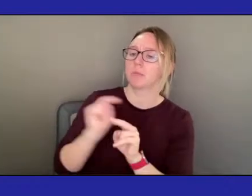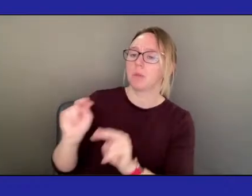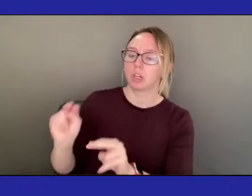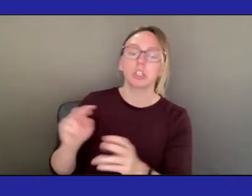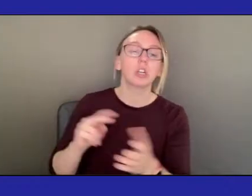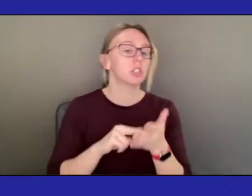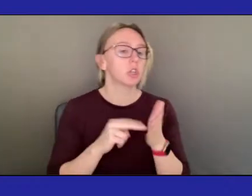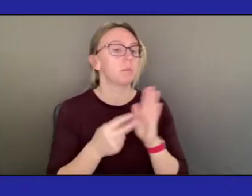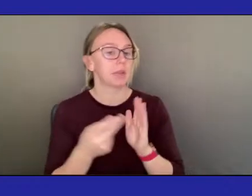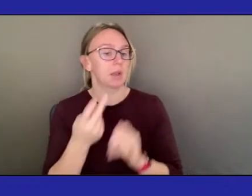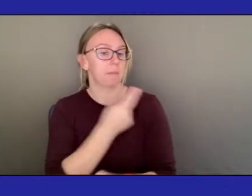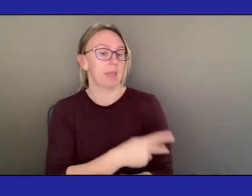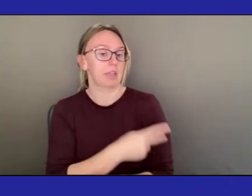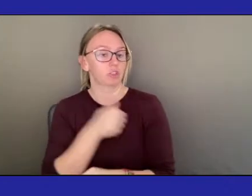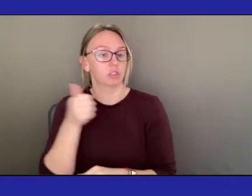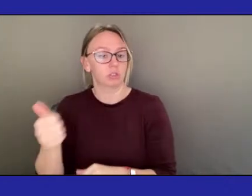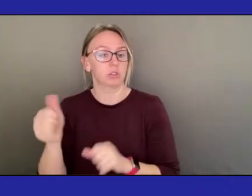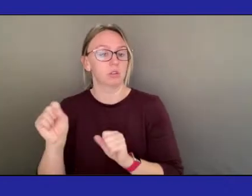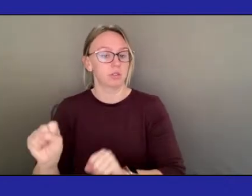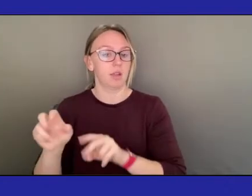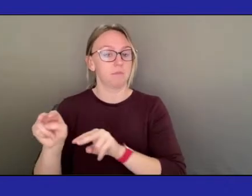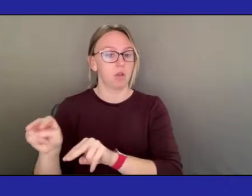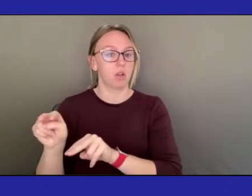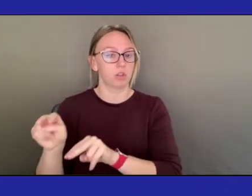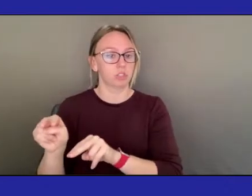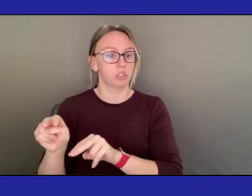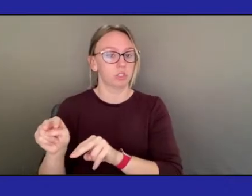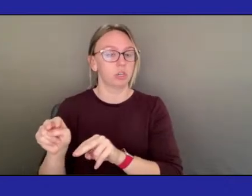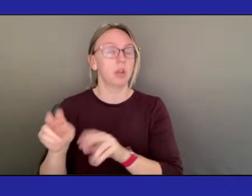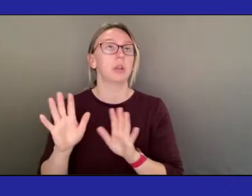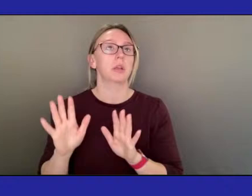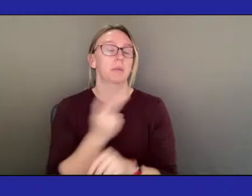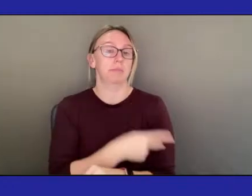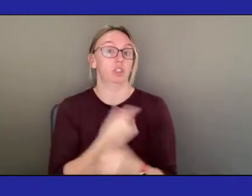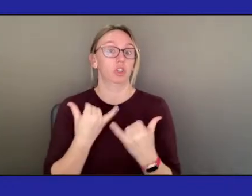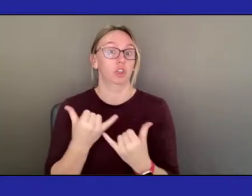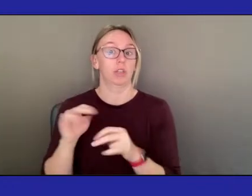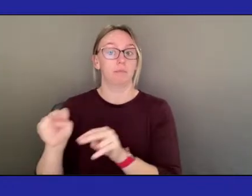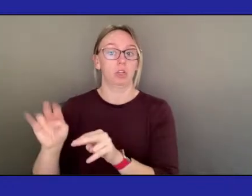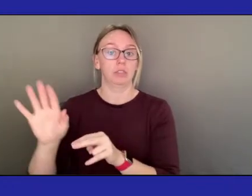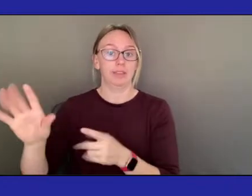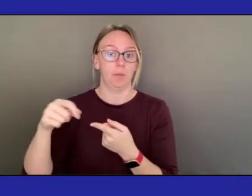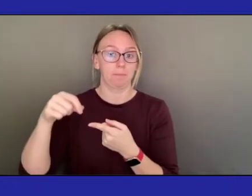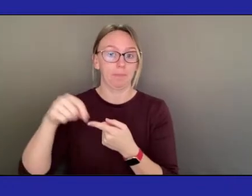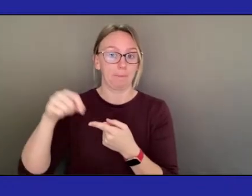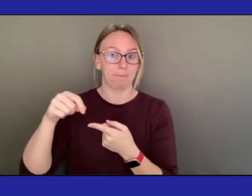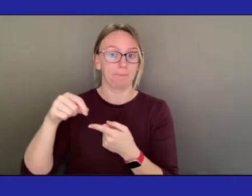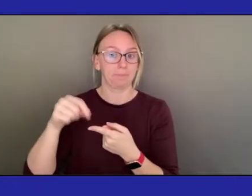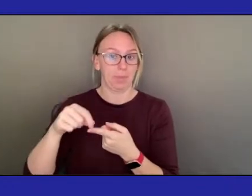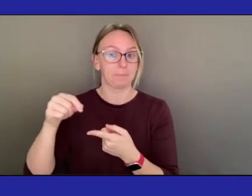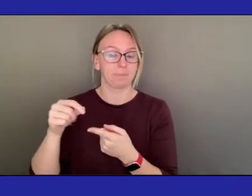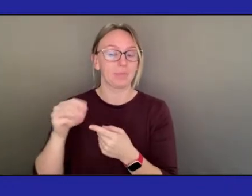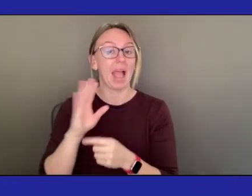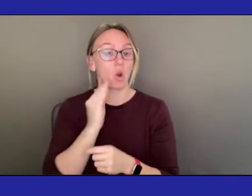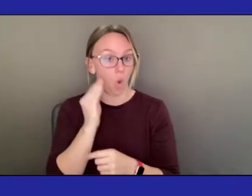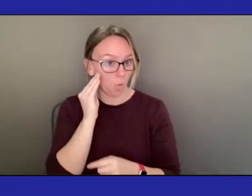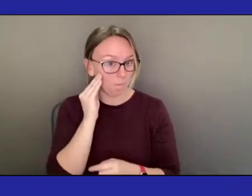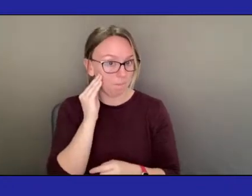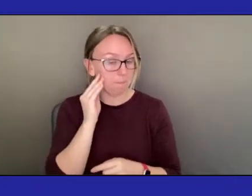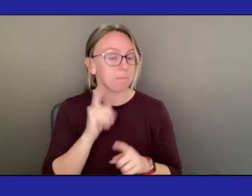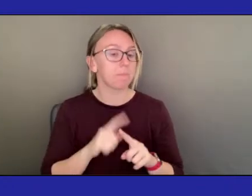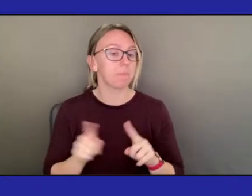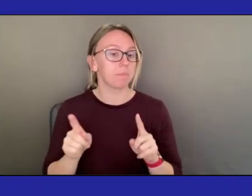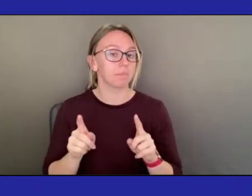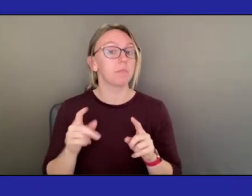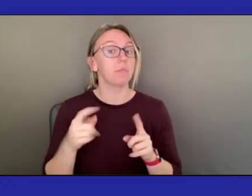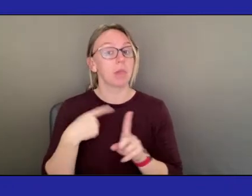can monitor patients currently monitor their finger sticks at home, but as well as they